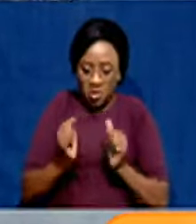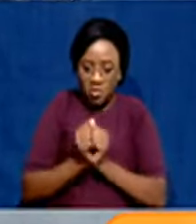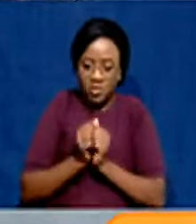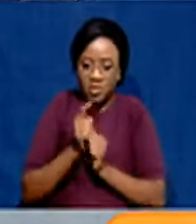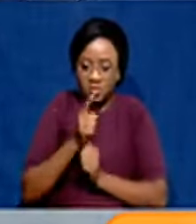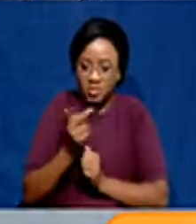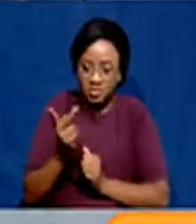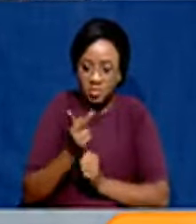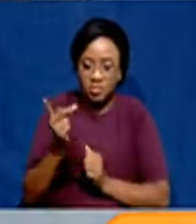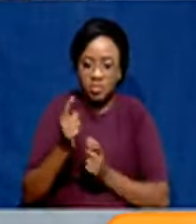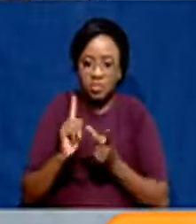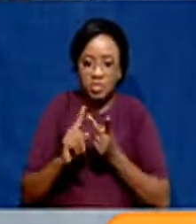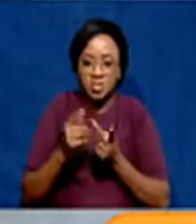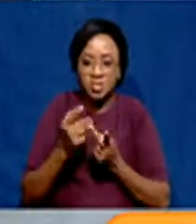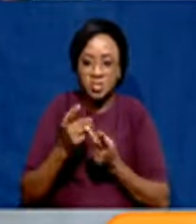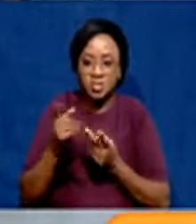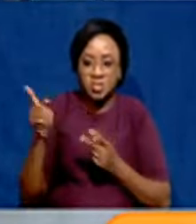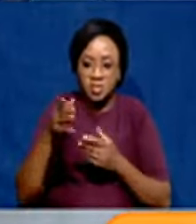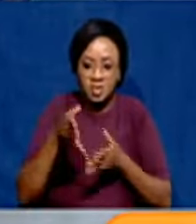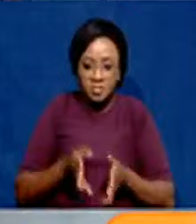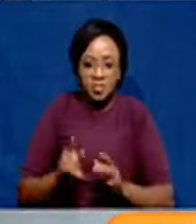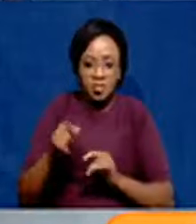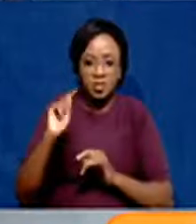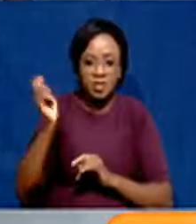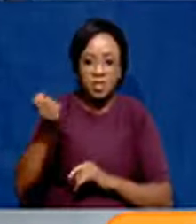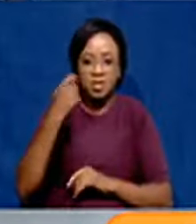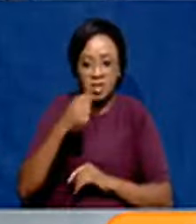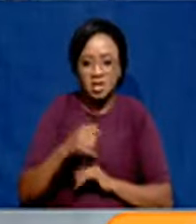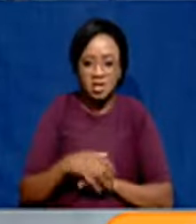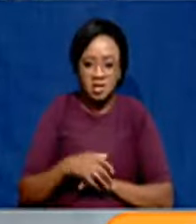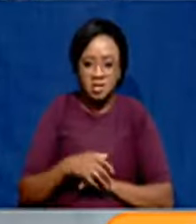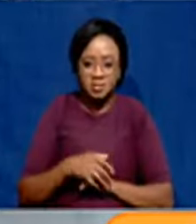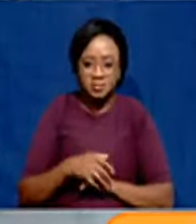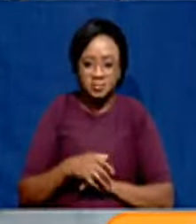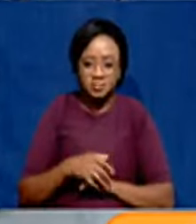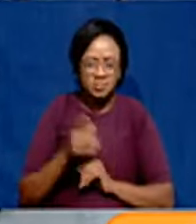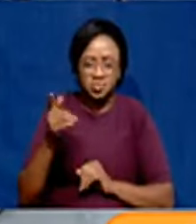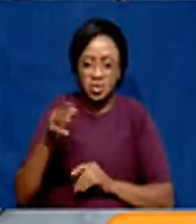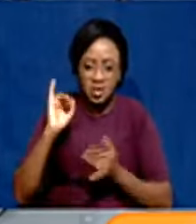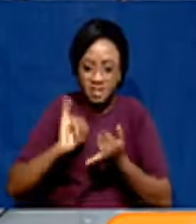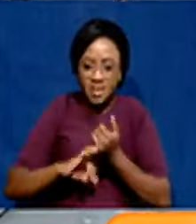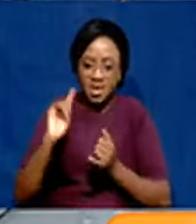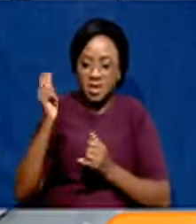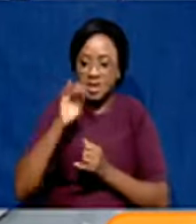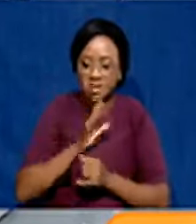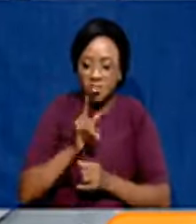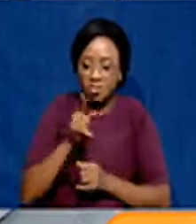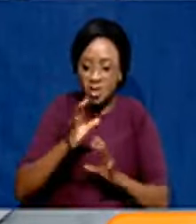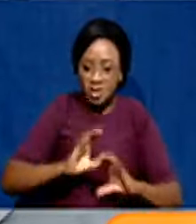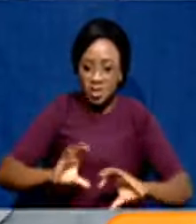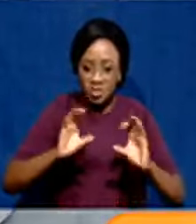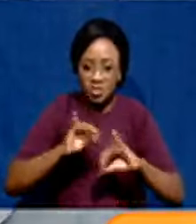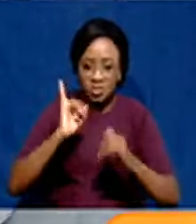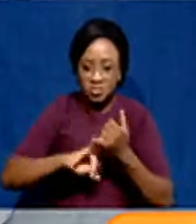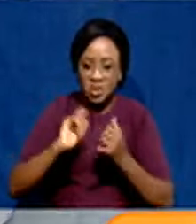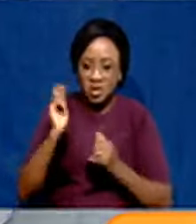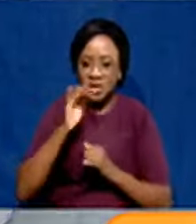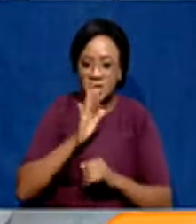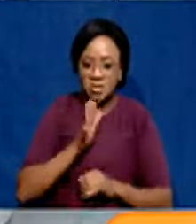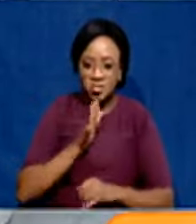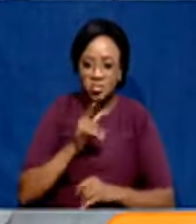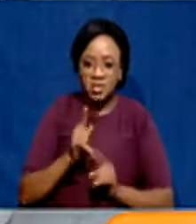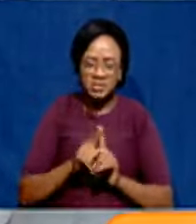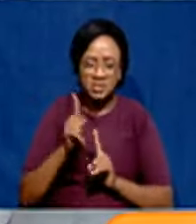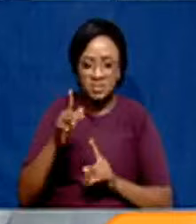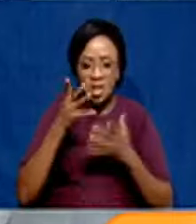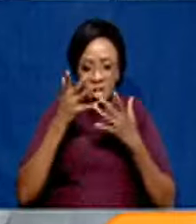had Kenyan ties, was married to a Kenyan woman. That was also a big loss, and these are just the things we're coming to terms with, Jamila.